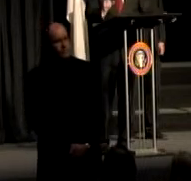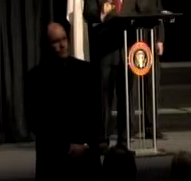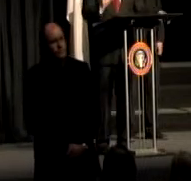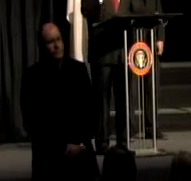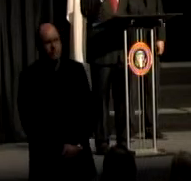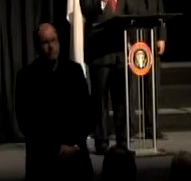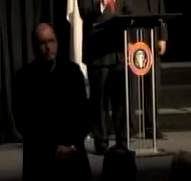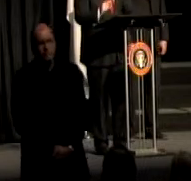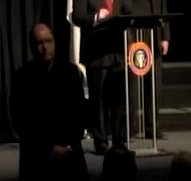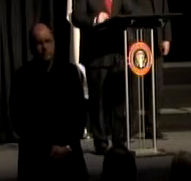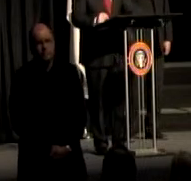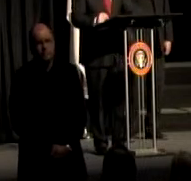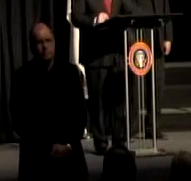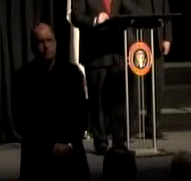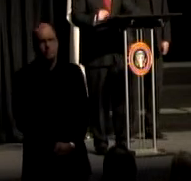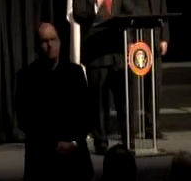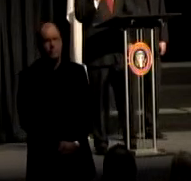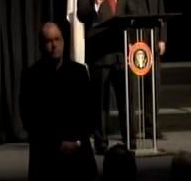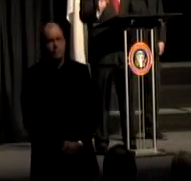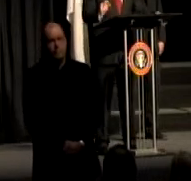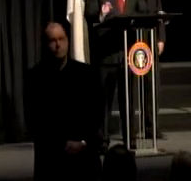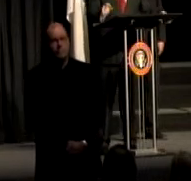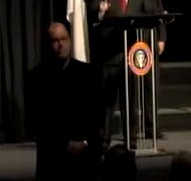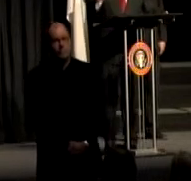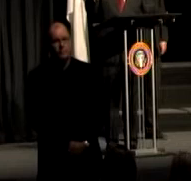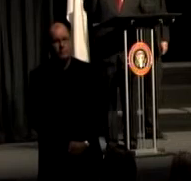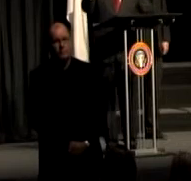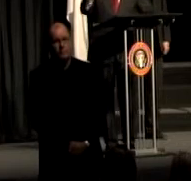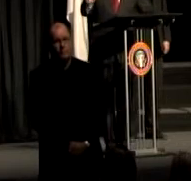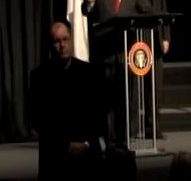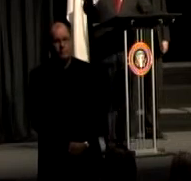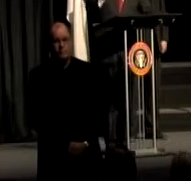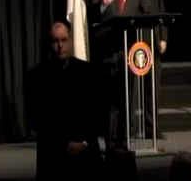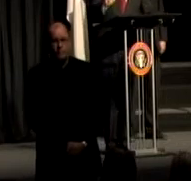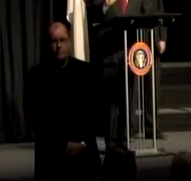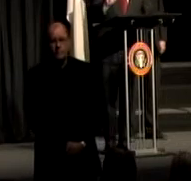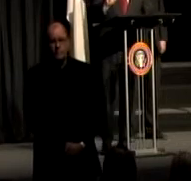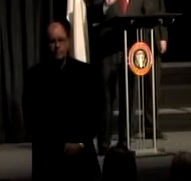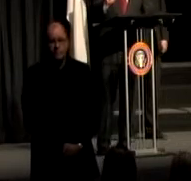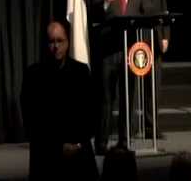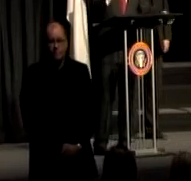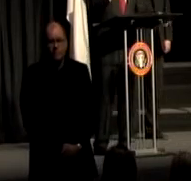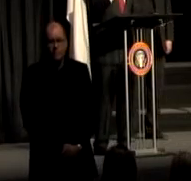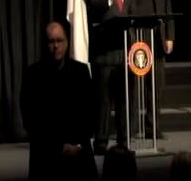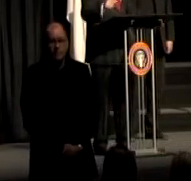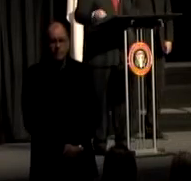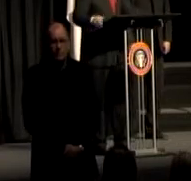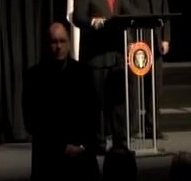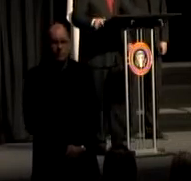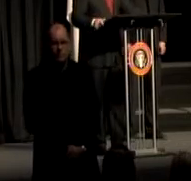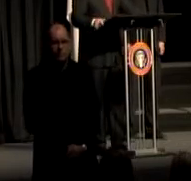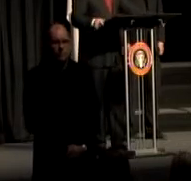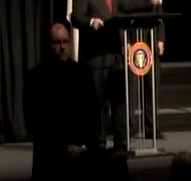you you can open your eyes in your home and spend 30 minutes in prayer just by looking at your kids and looking at your spouse and seeing what they're